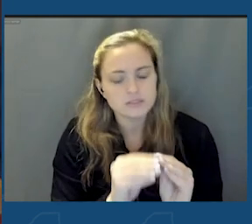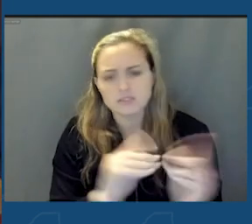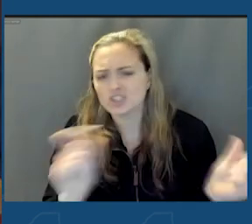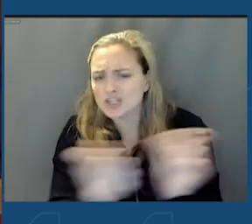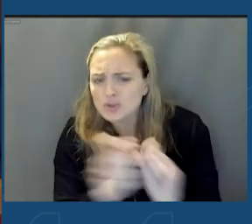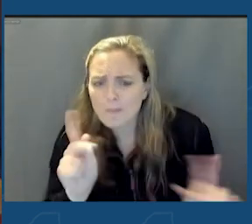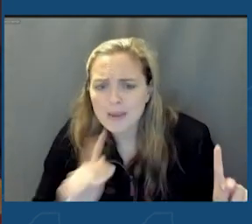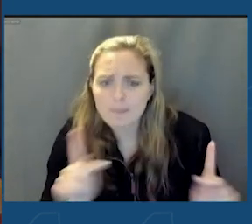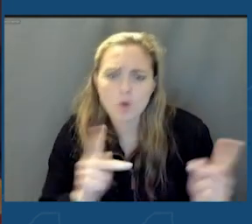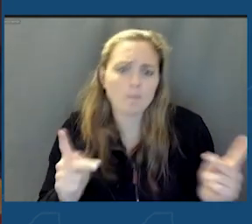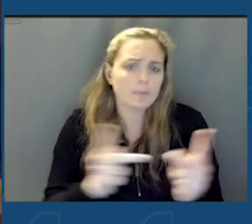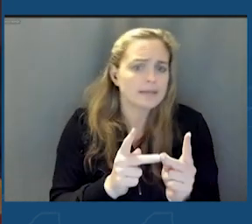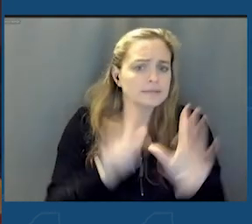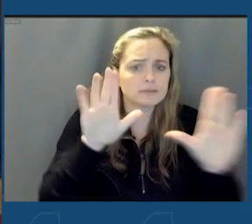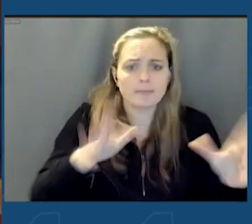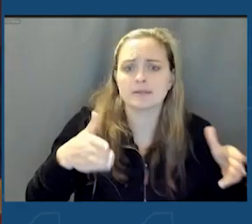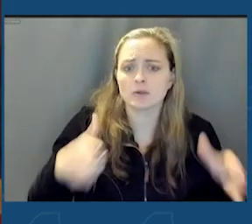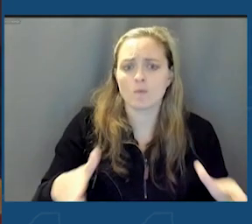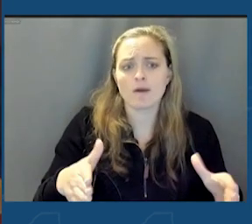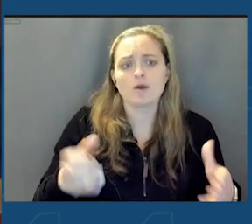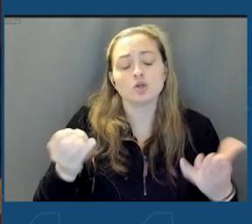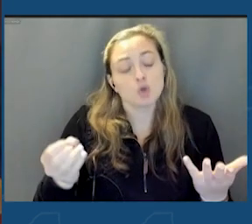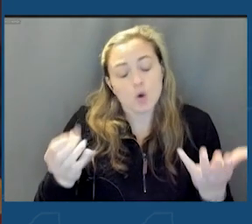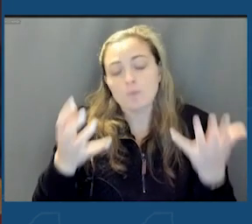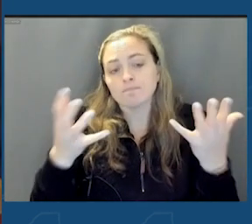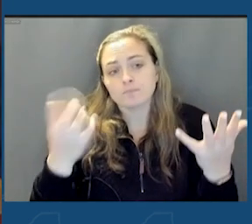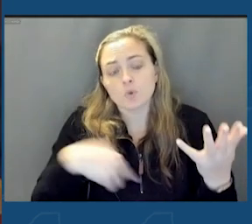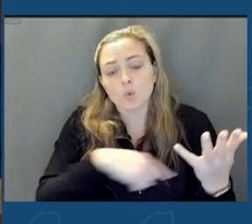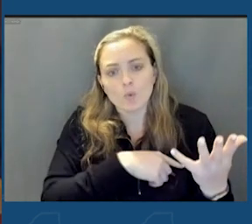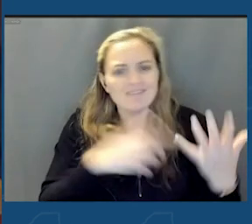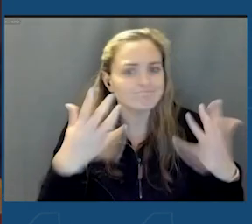an extraordinary way. So we have already